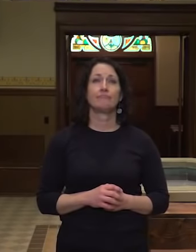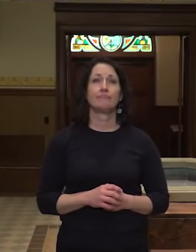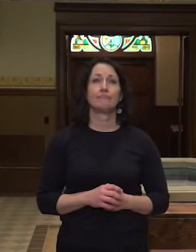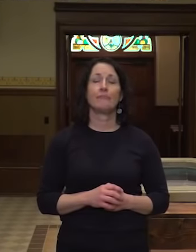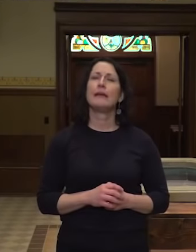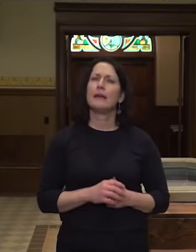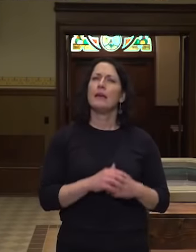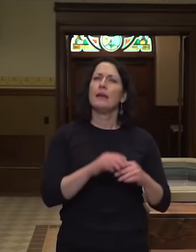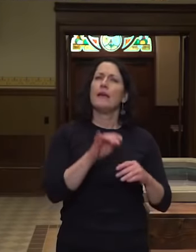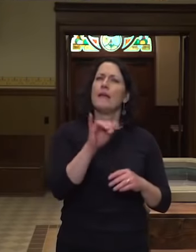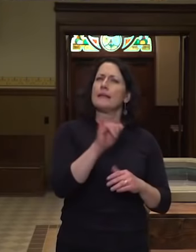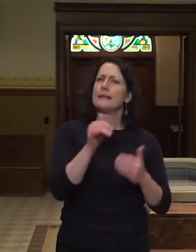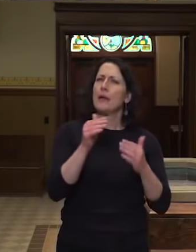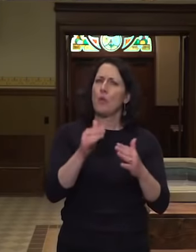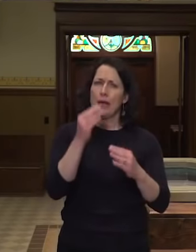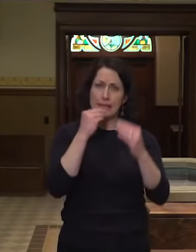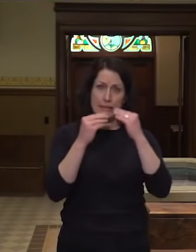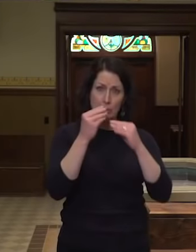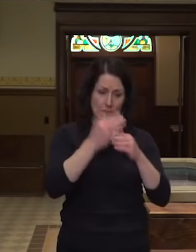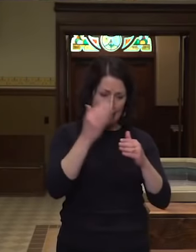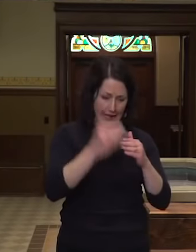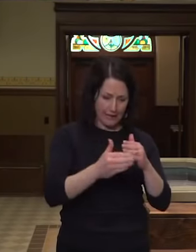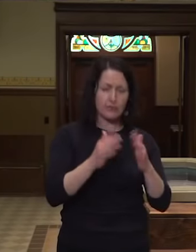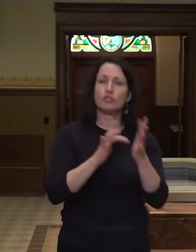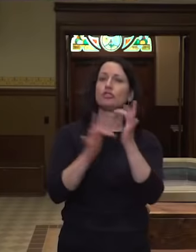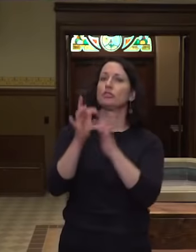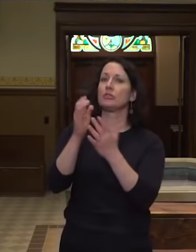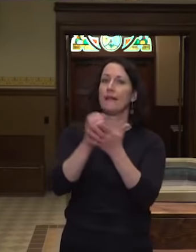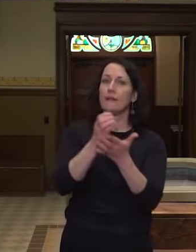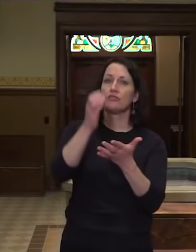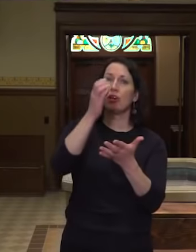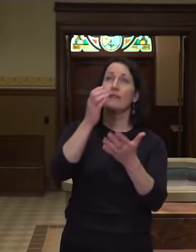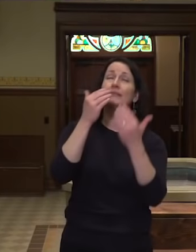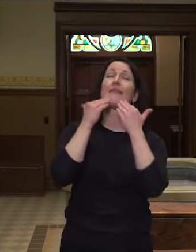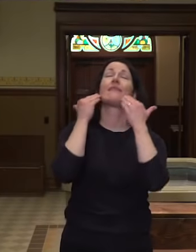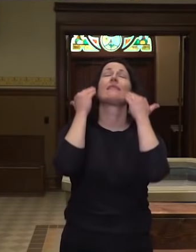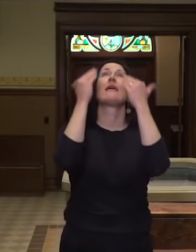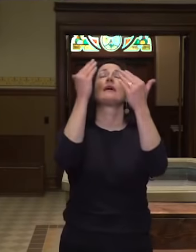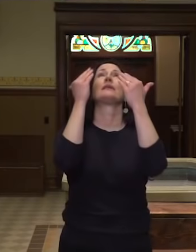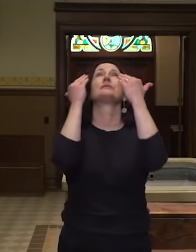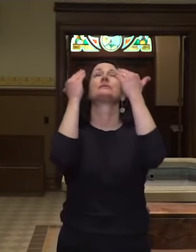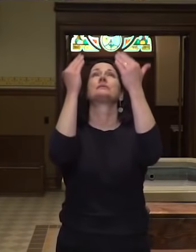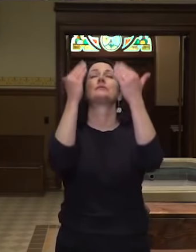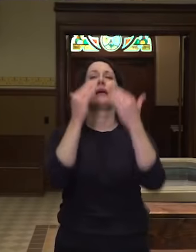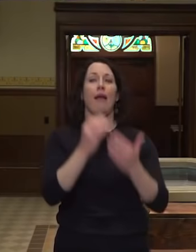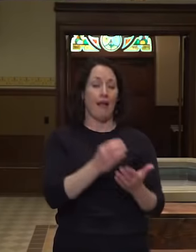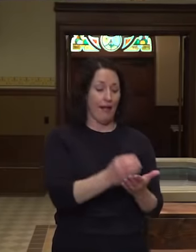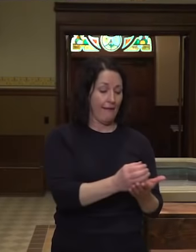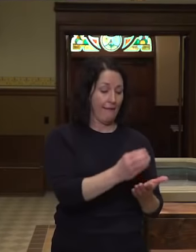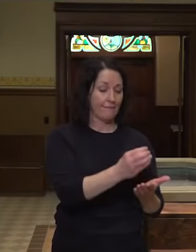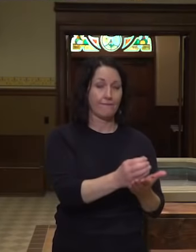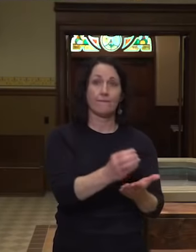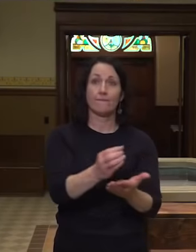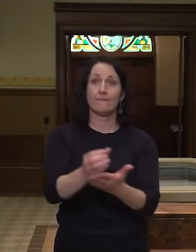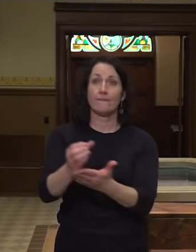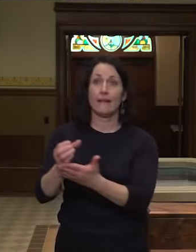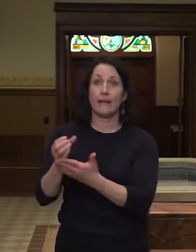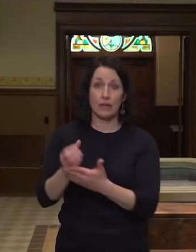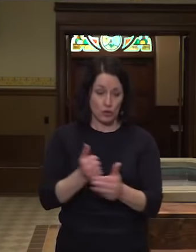In a similar way, when supper was ended, he took the chalice, gave you thanks, and gave the chalice to his disciples,